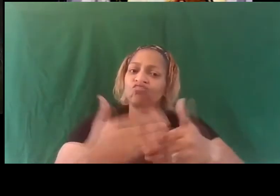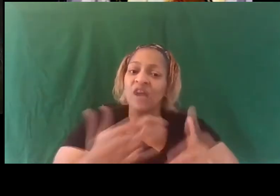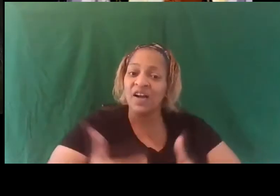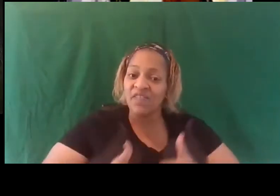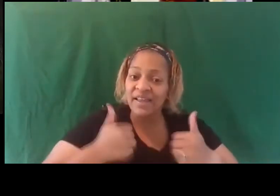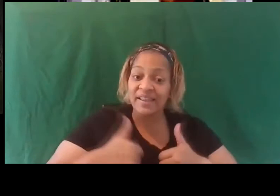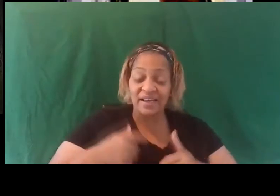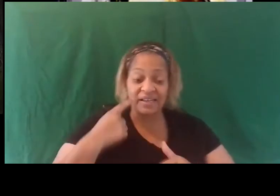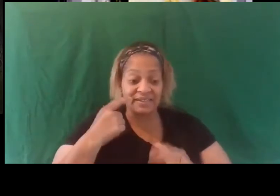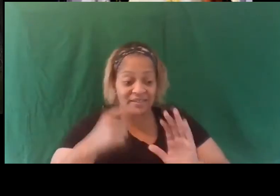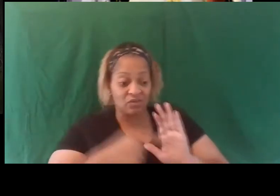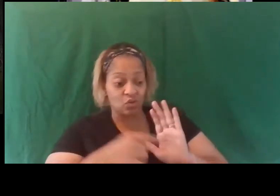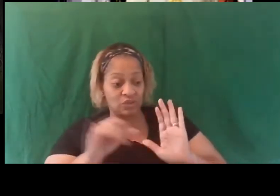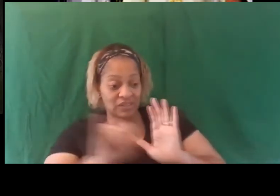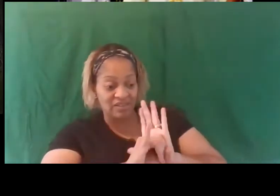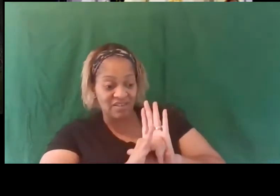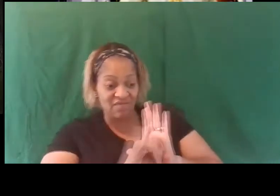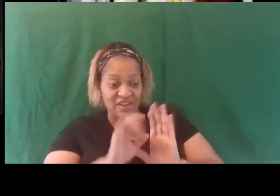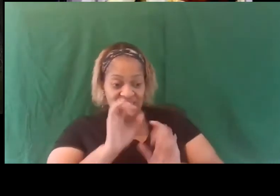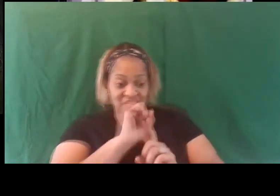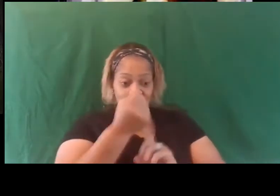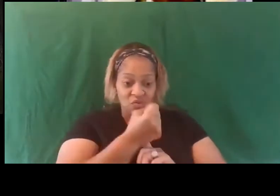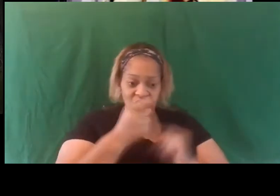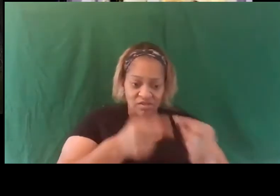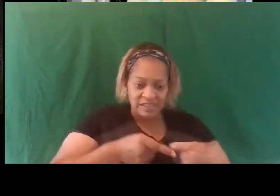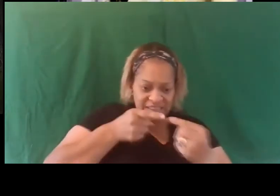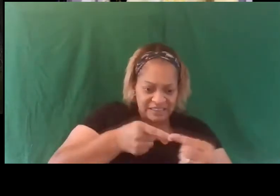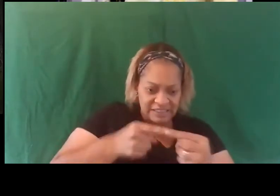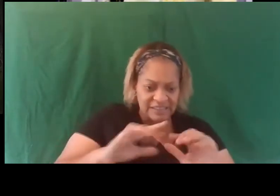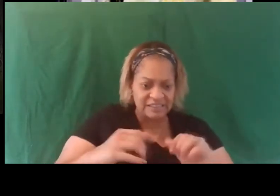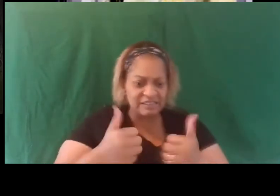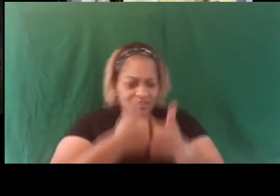situations as challenging, hard, suffering, etc.?